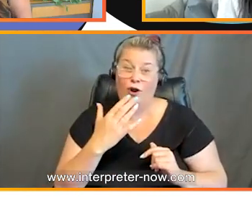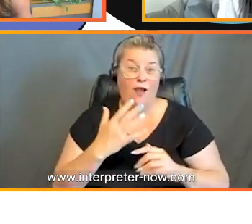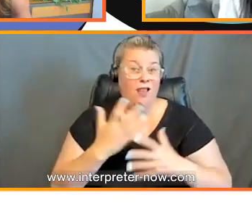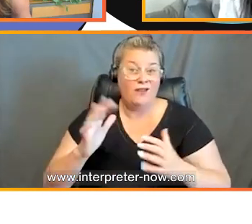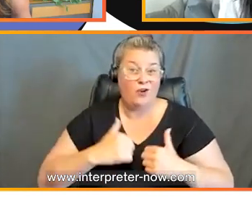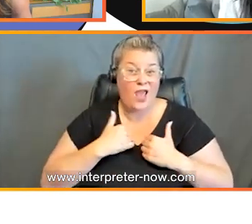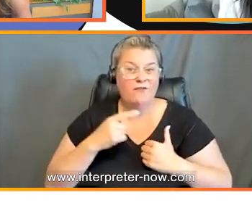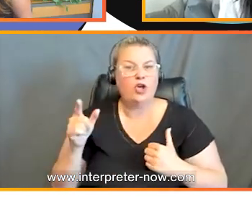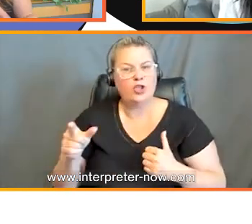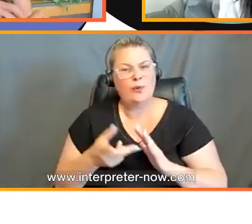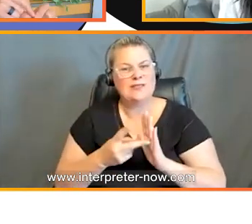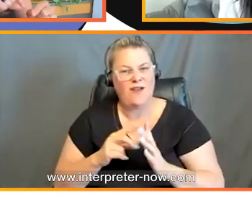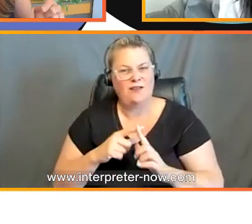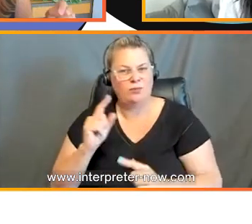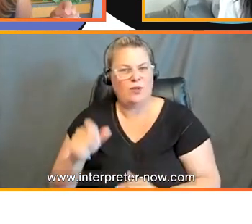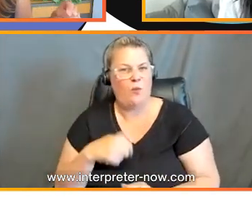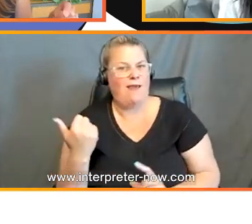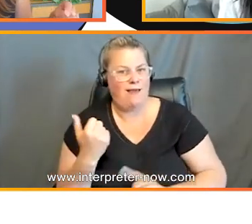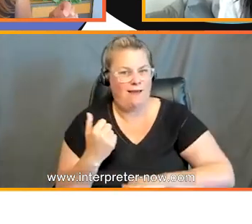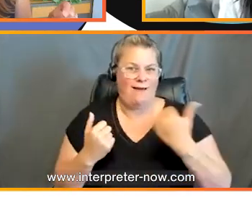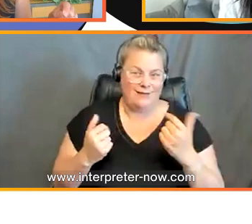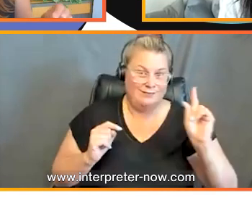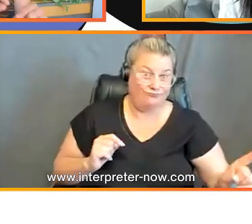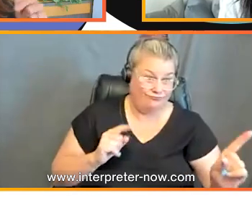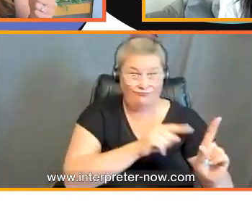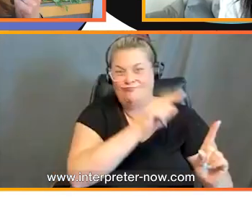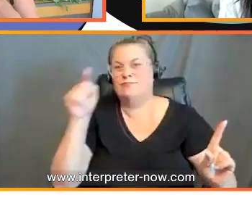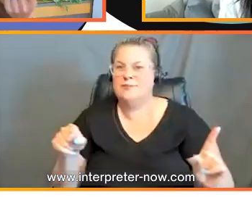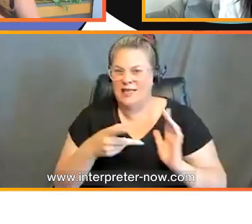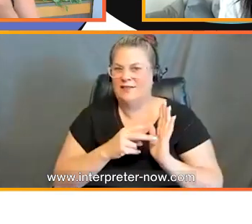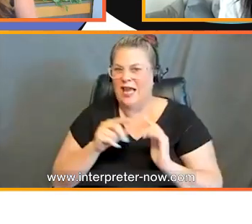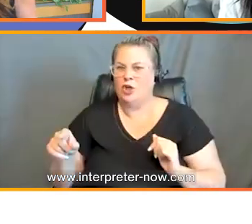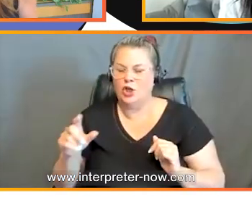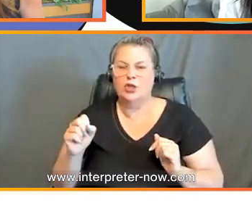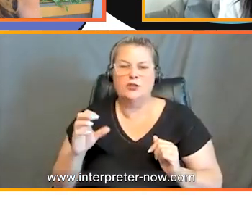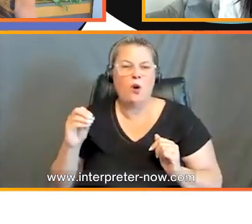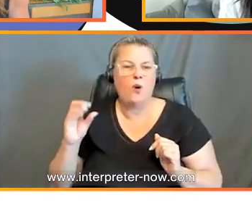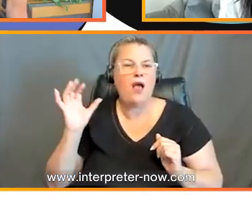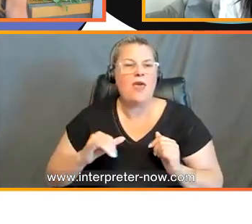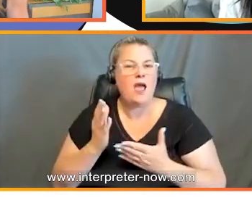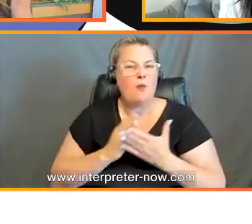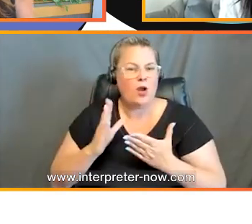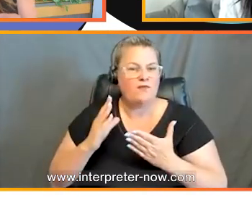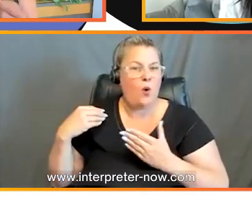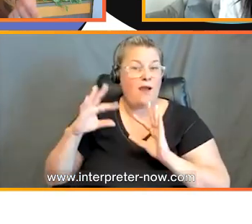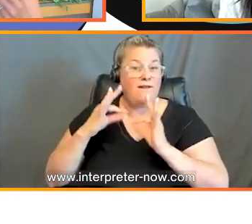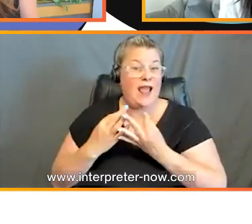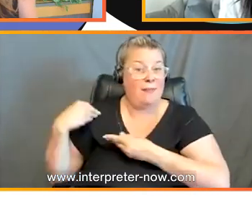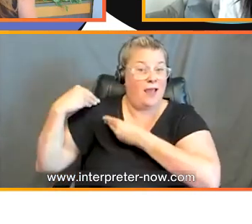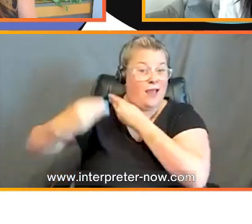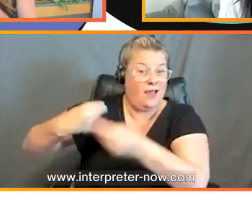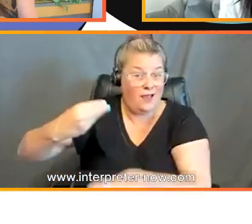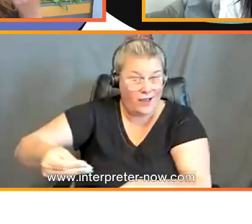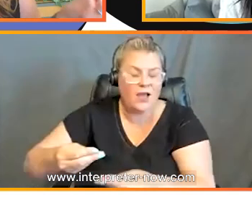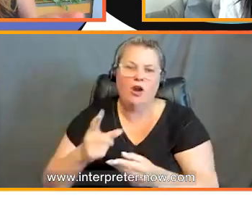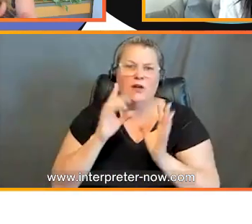so that thread of your ancestry is critical to this investigation. I think that is really a really important